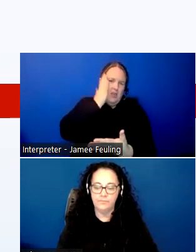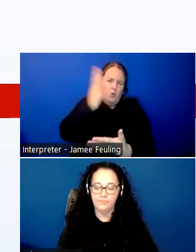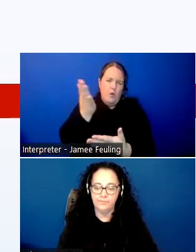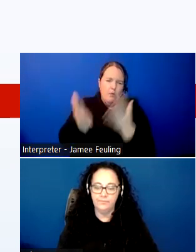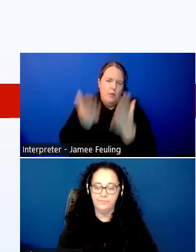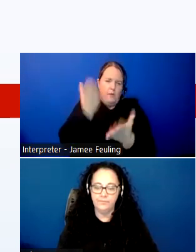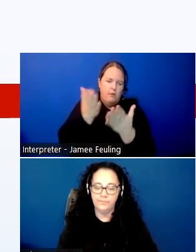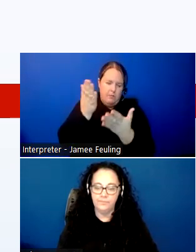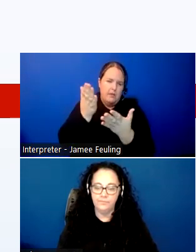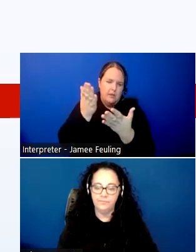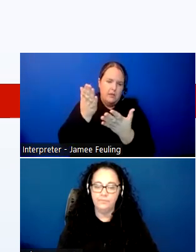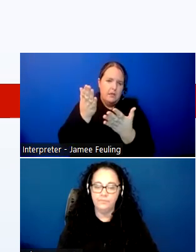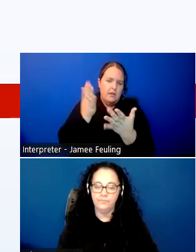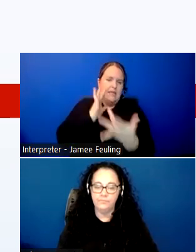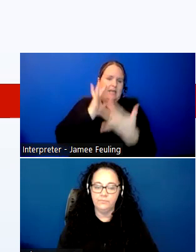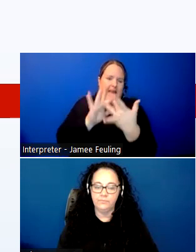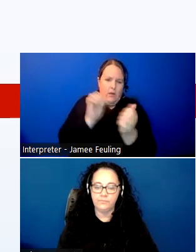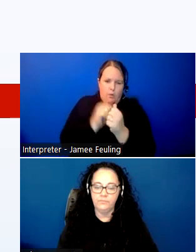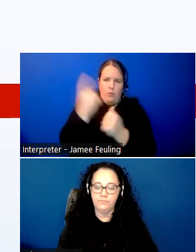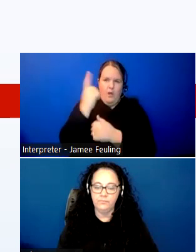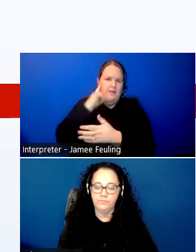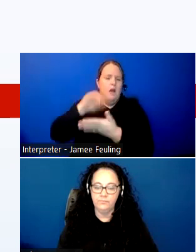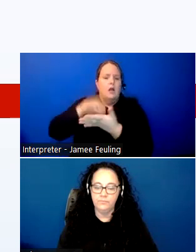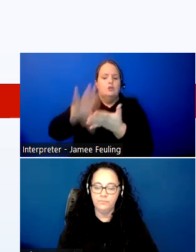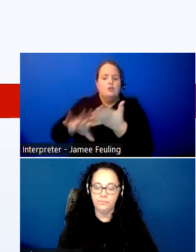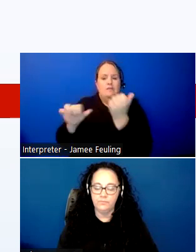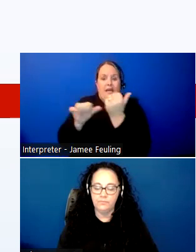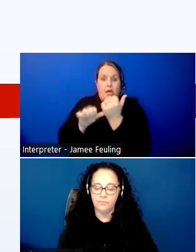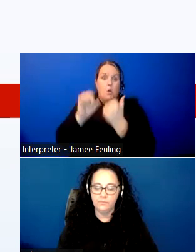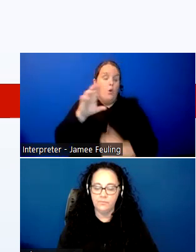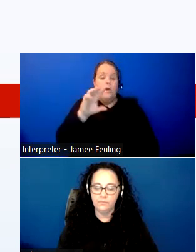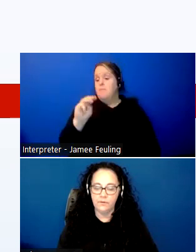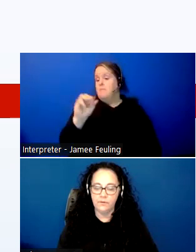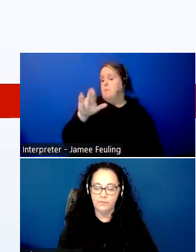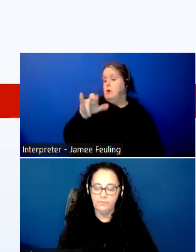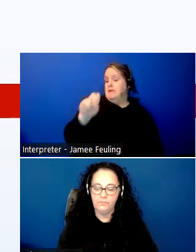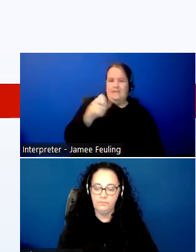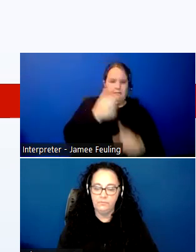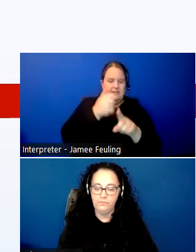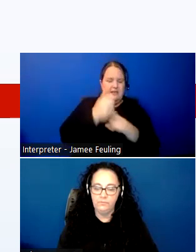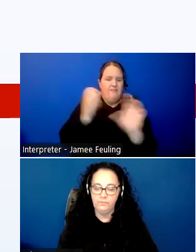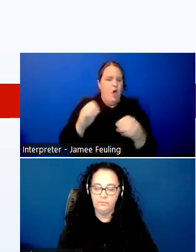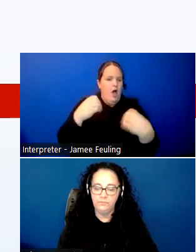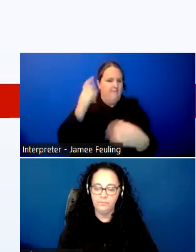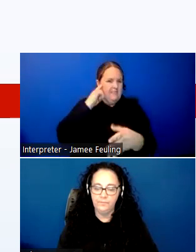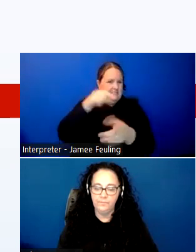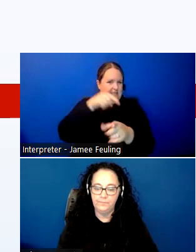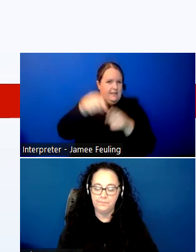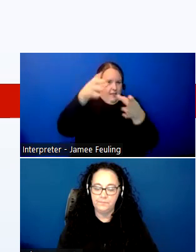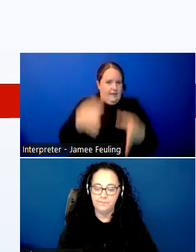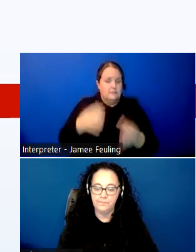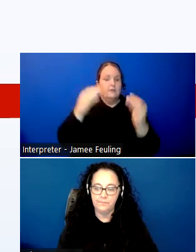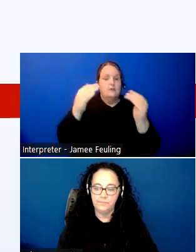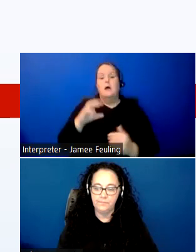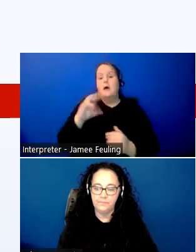aides or perhaps with Martin. Martin is our office specialist. We also have Mary Beth Wynn. She is one